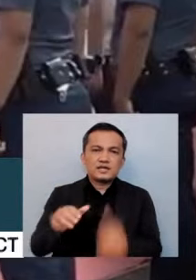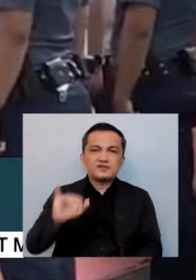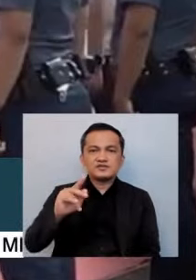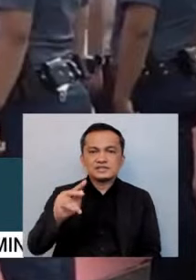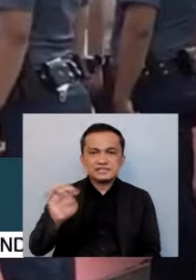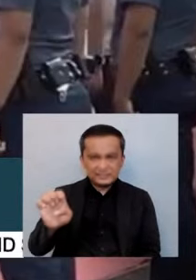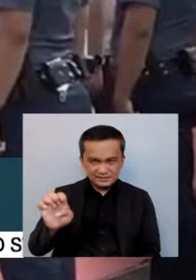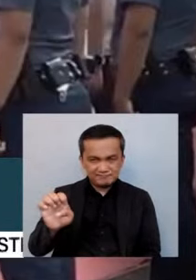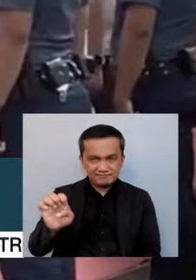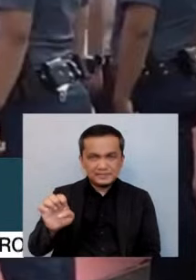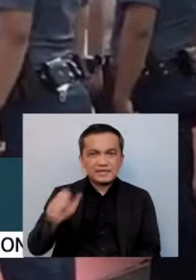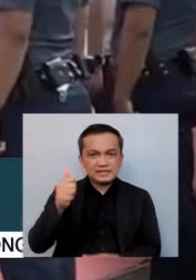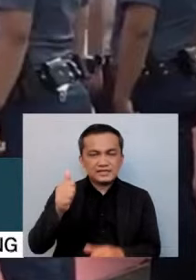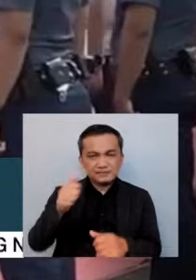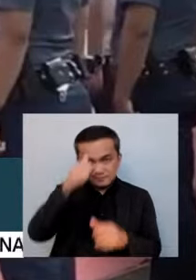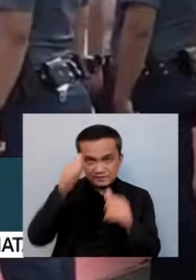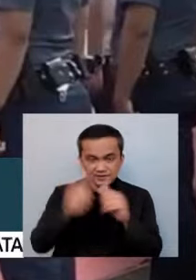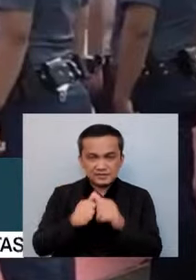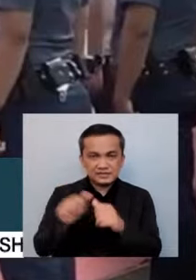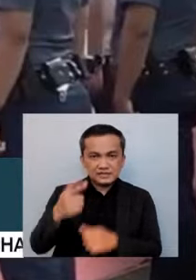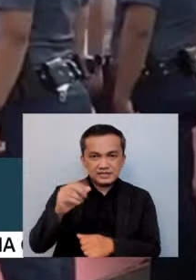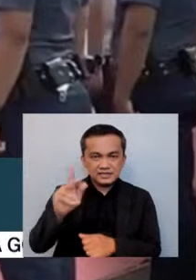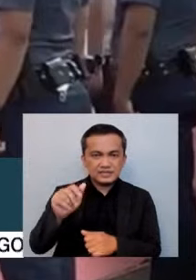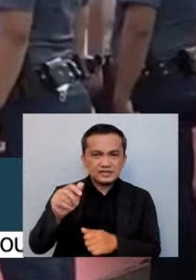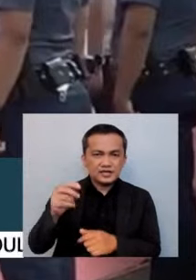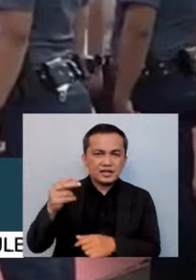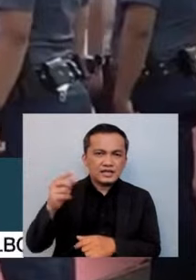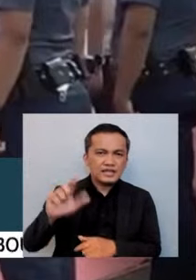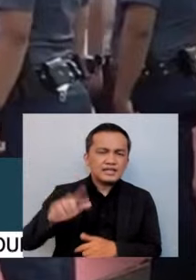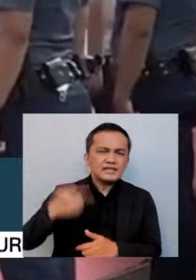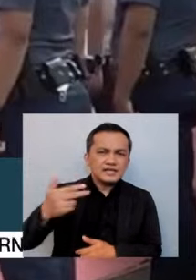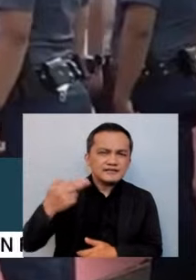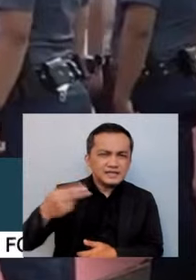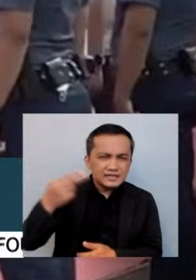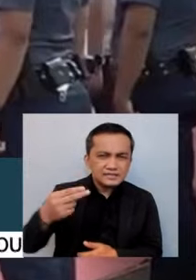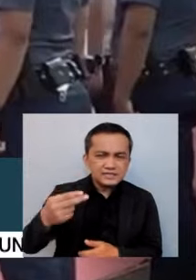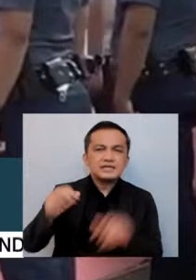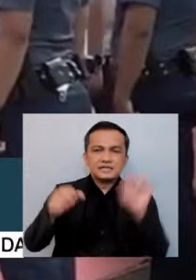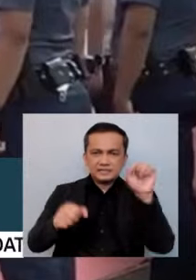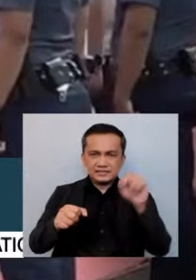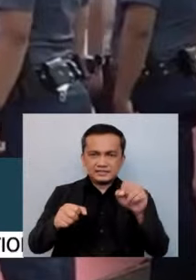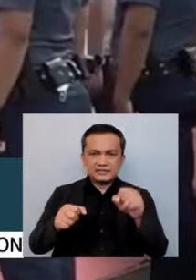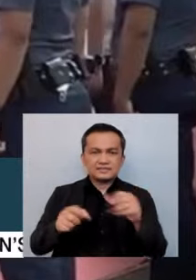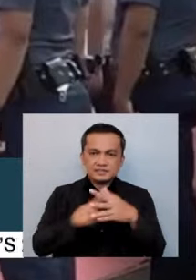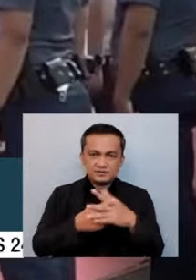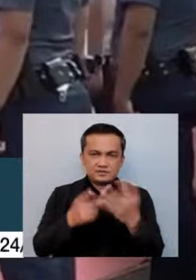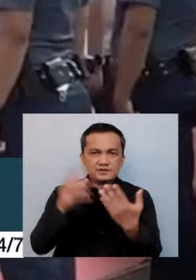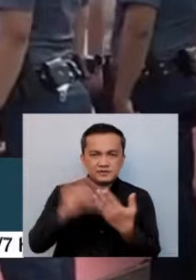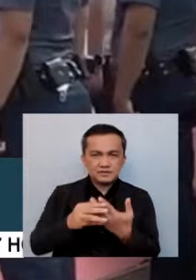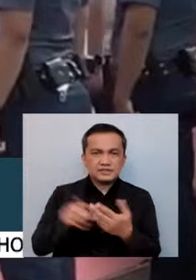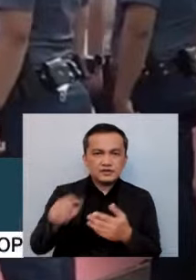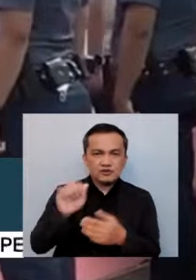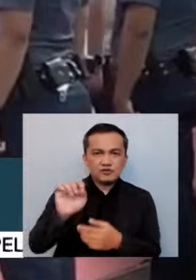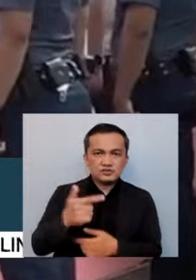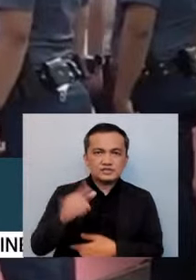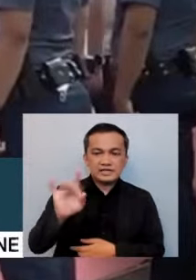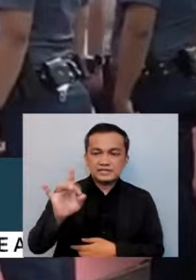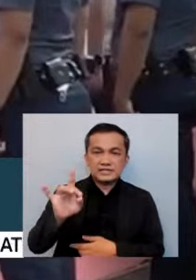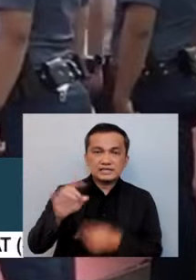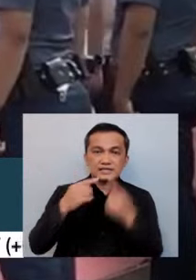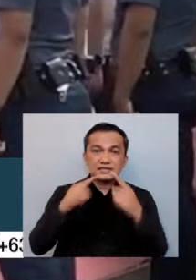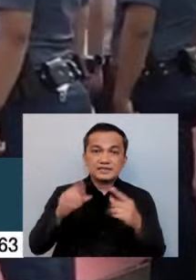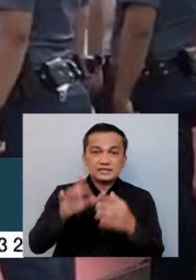commemoration book of Jesse's legacy titled Diez was also launched during the program. August 18 was declared a special working